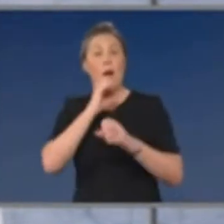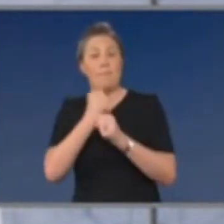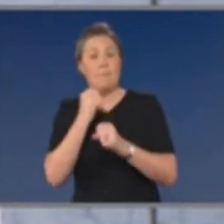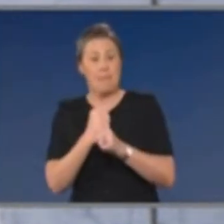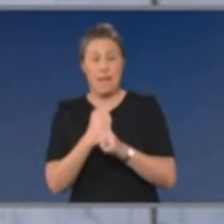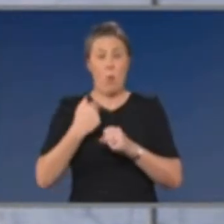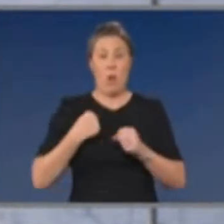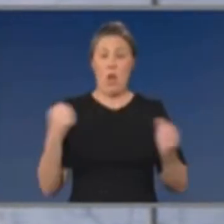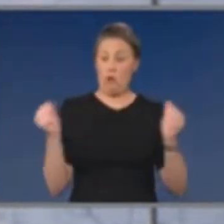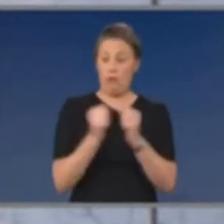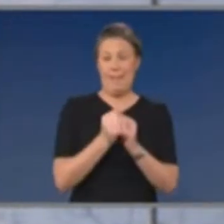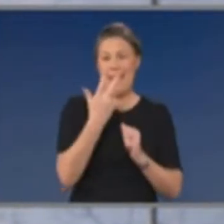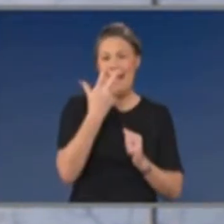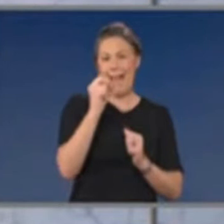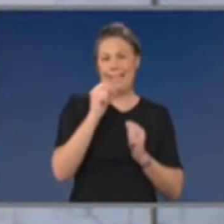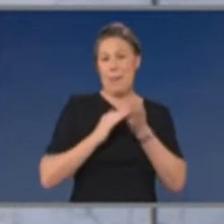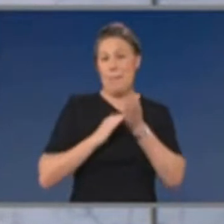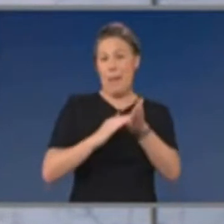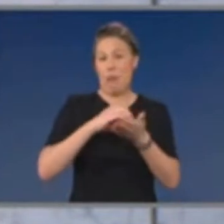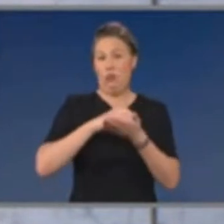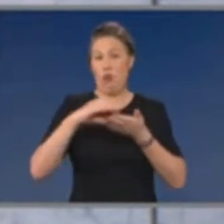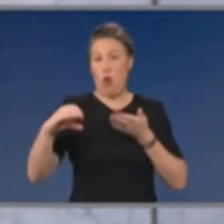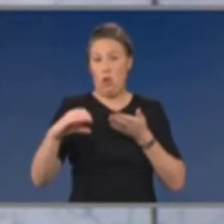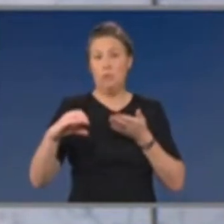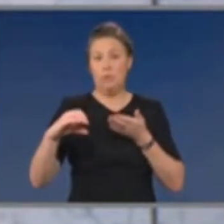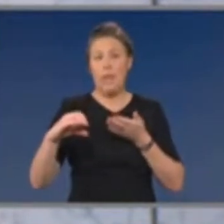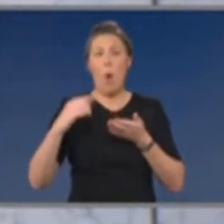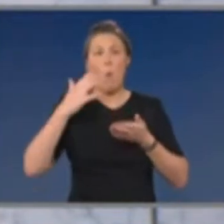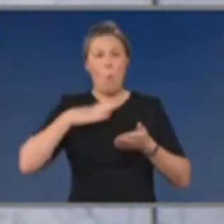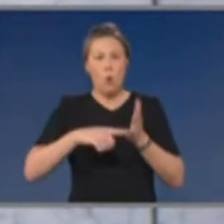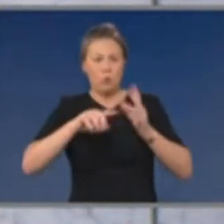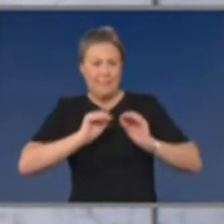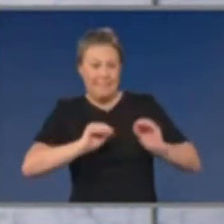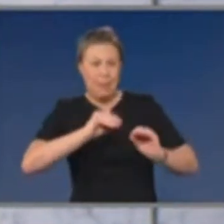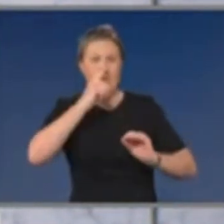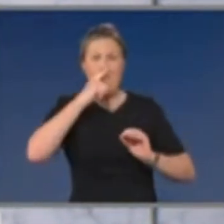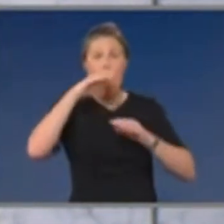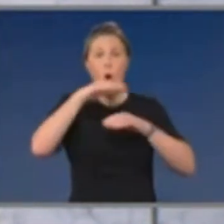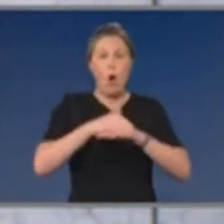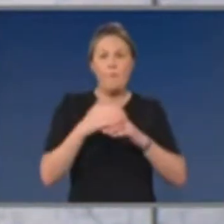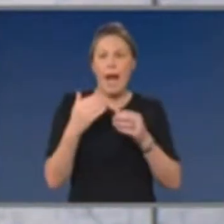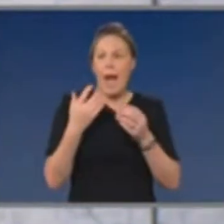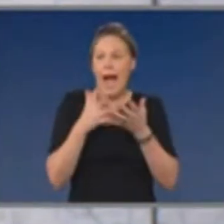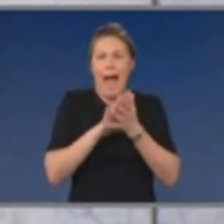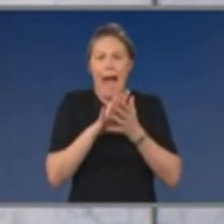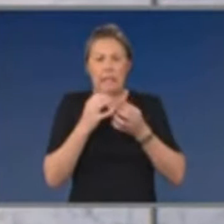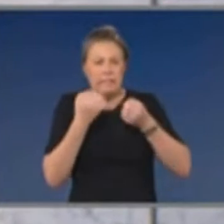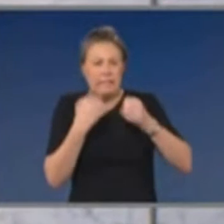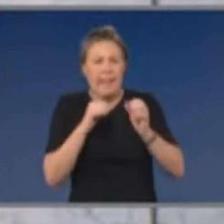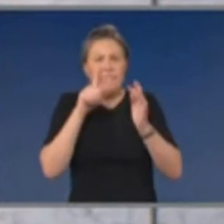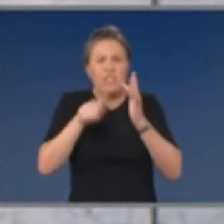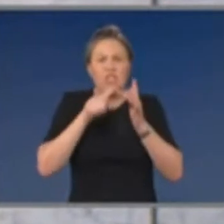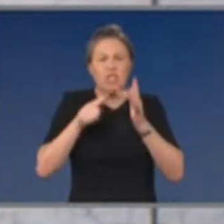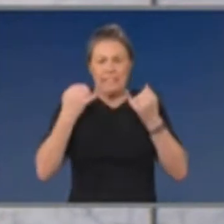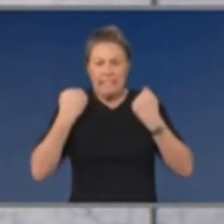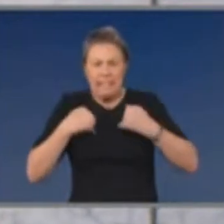in matched funding for a new skill set in infection disease control. Why? Because we understand that as a result